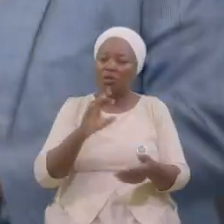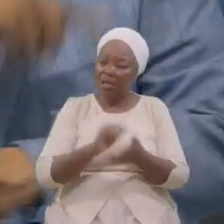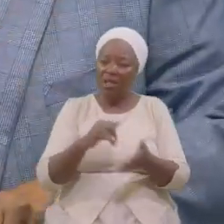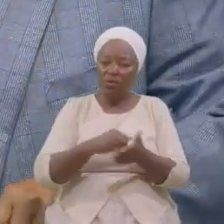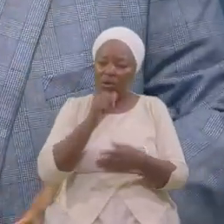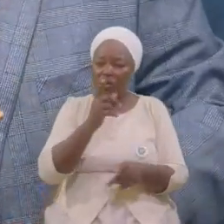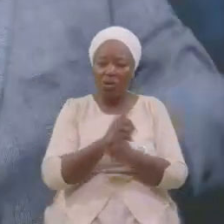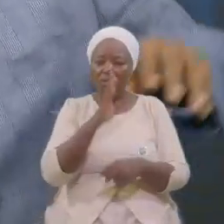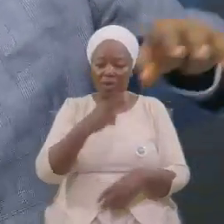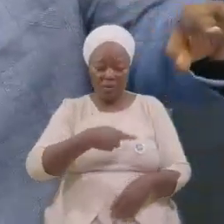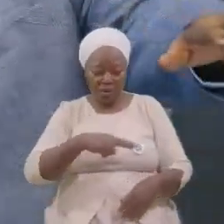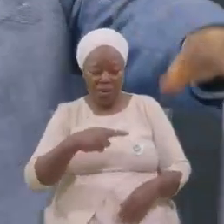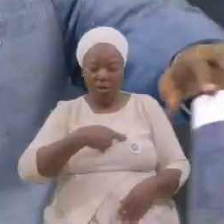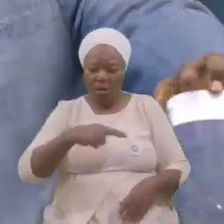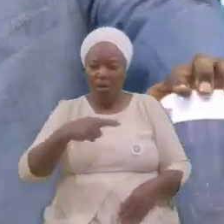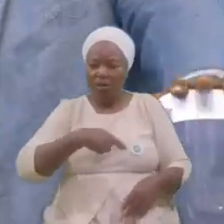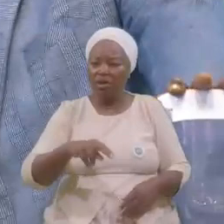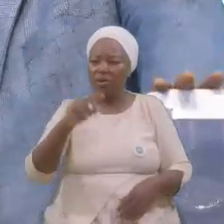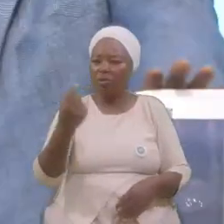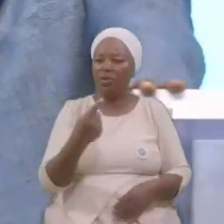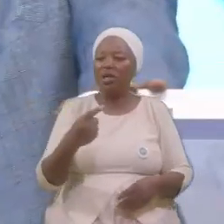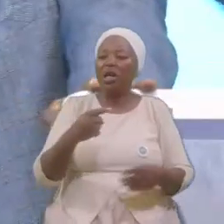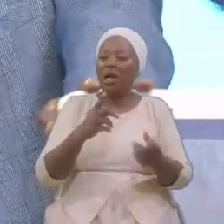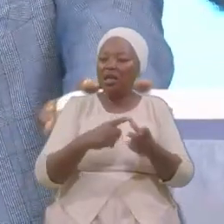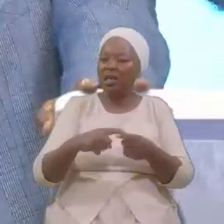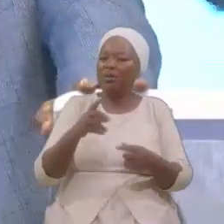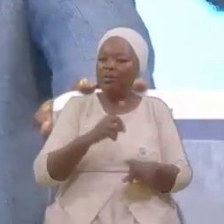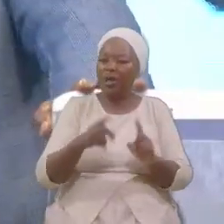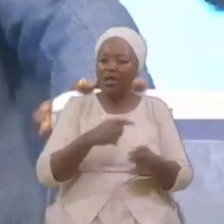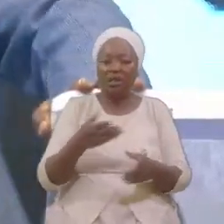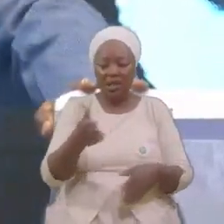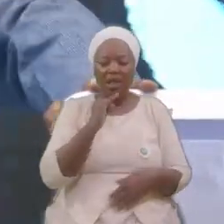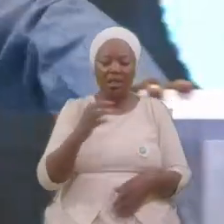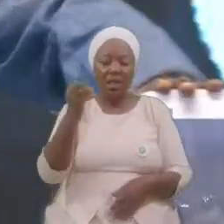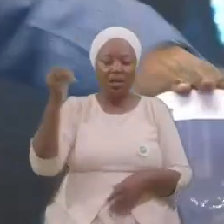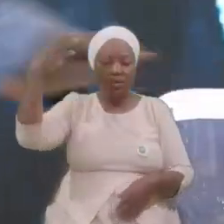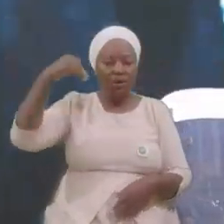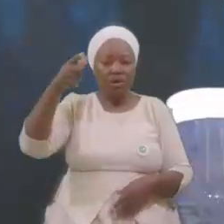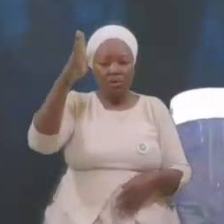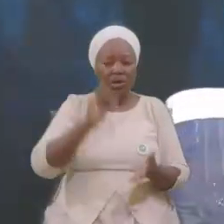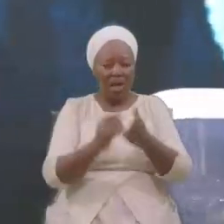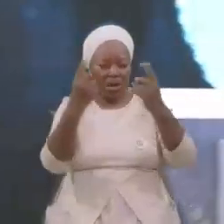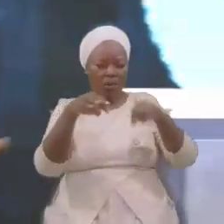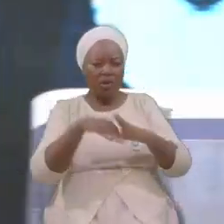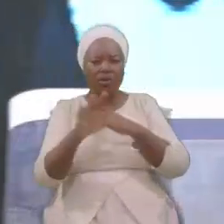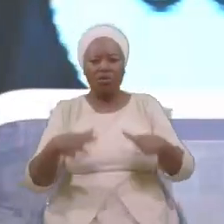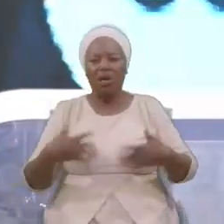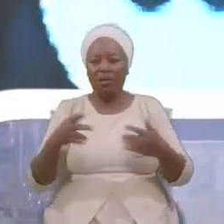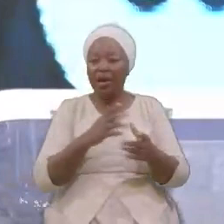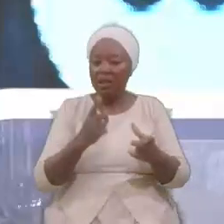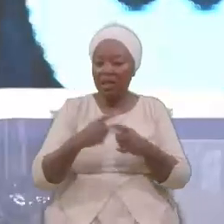religion, religion only. There is the grace of God that comes into your life. And there